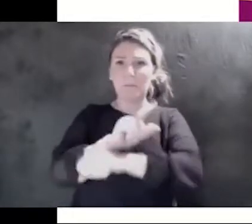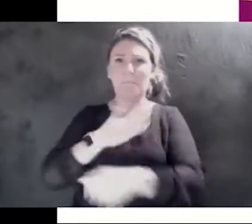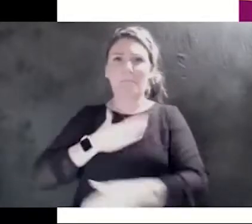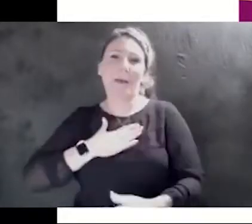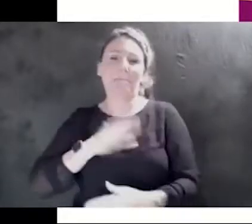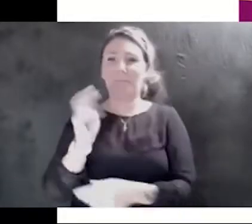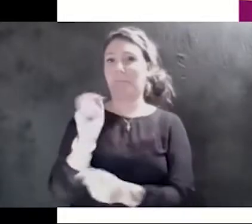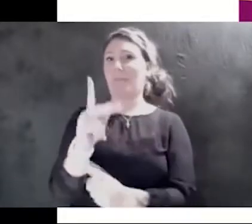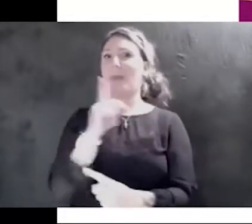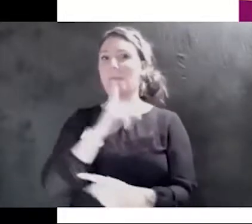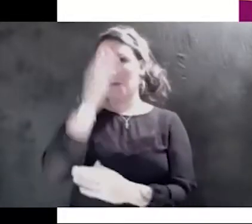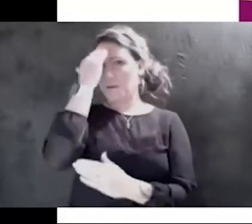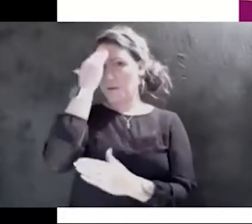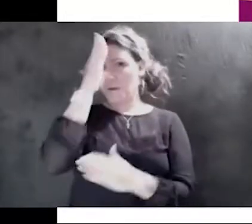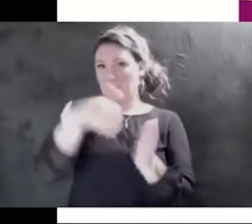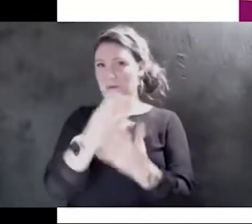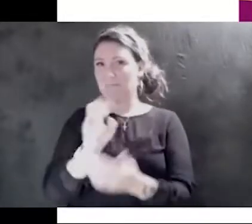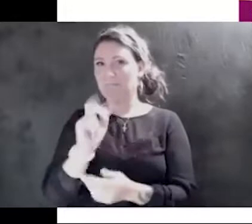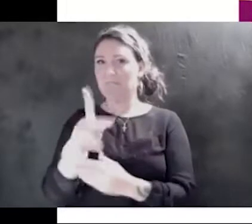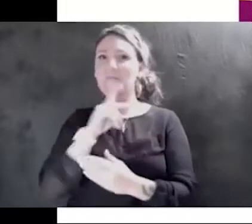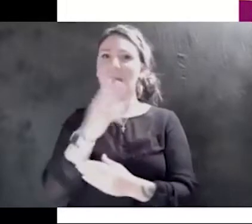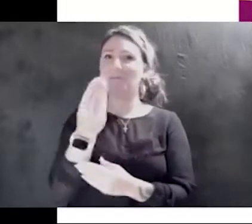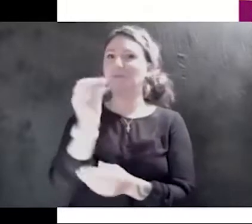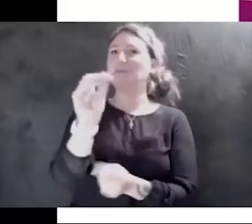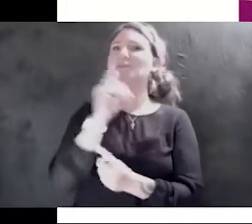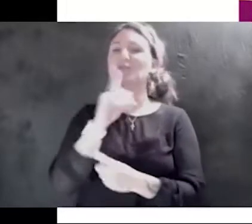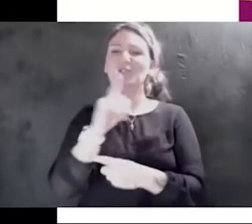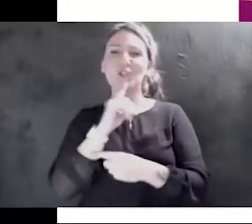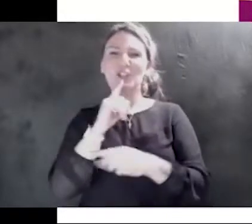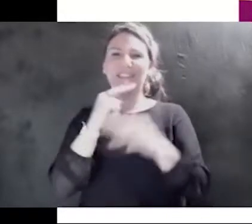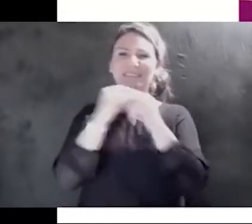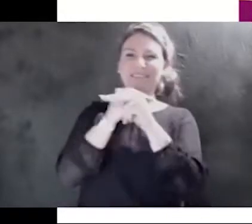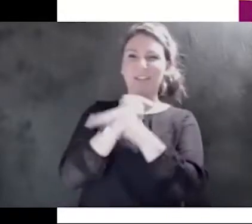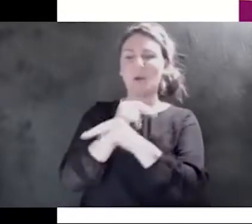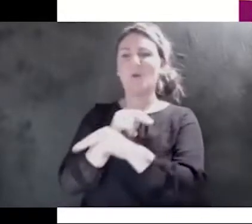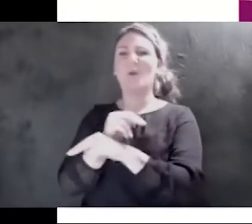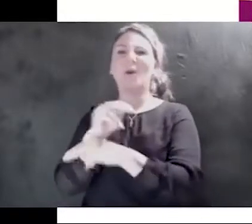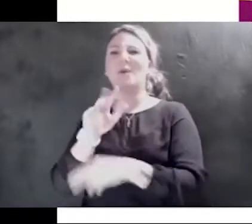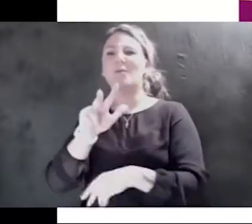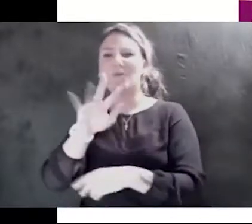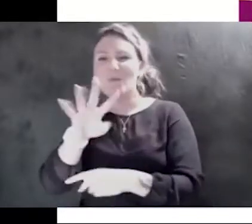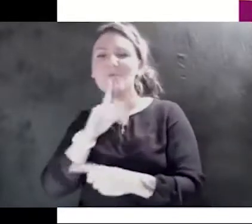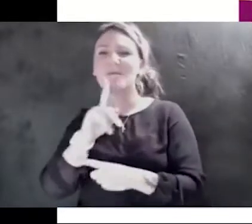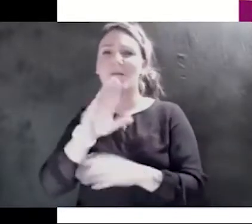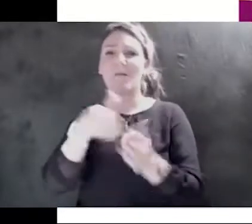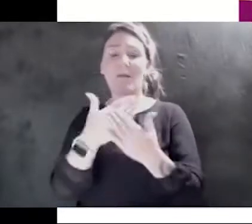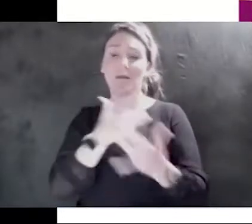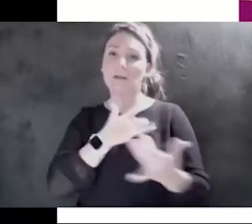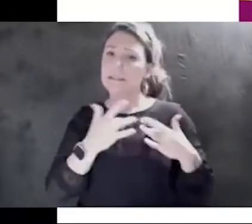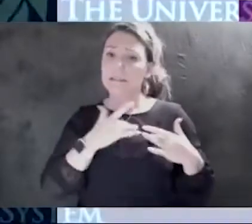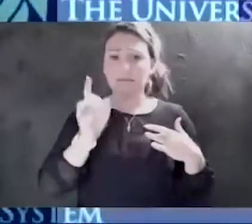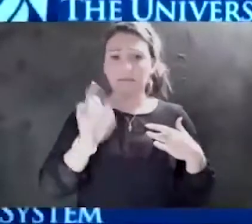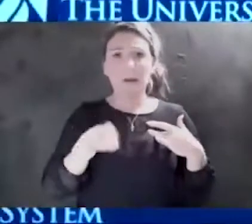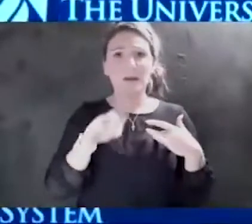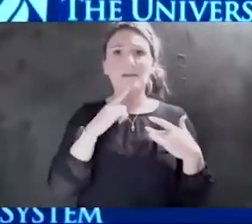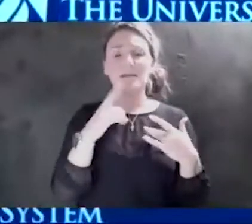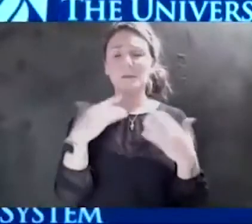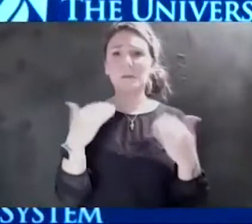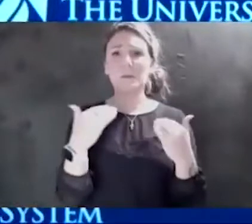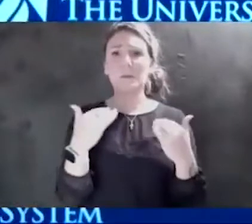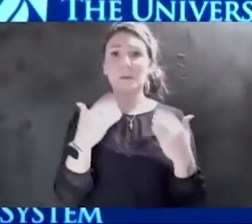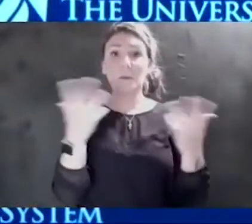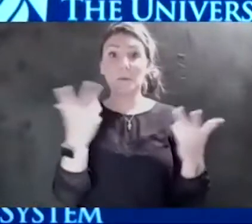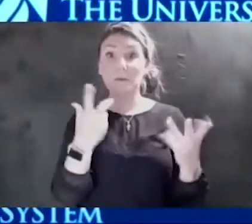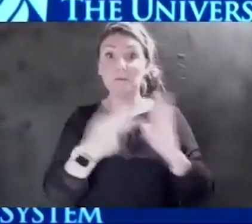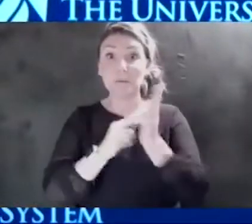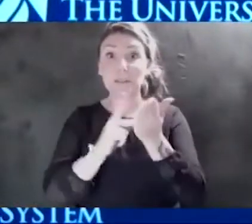Missouri and along Interstate 44. So these are things we should all be concerned about, because what it tells us is we're in the highest risk areas.